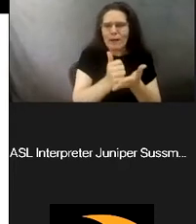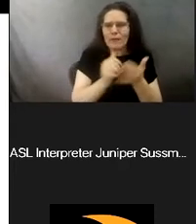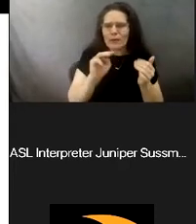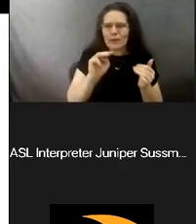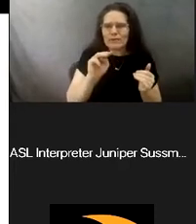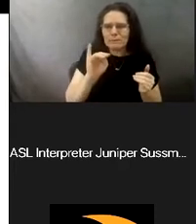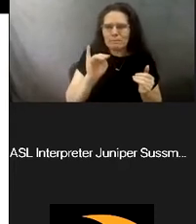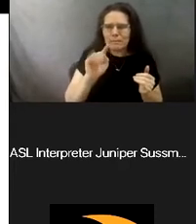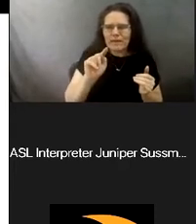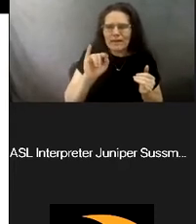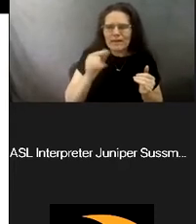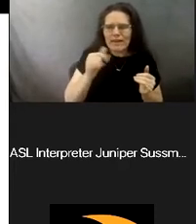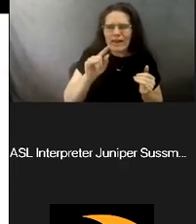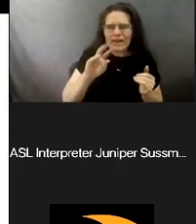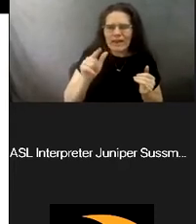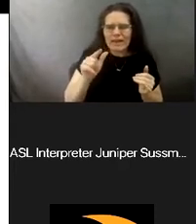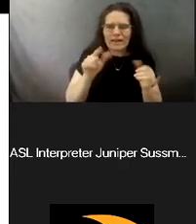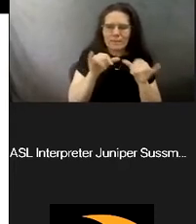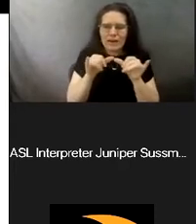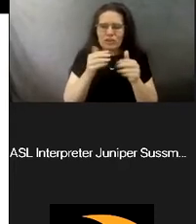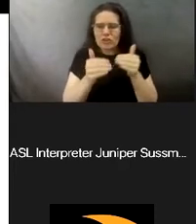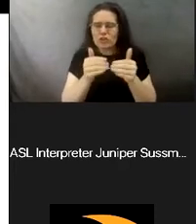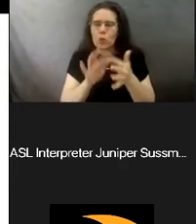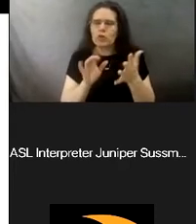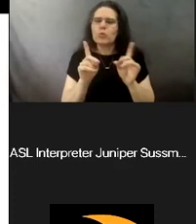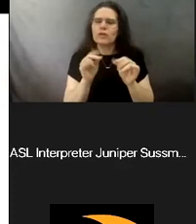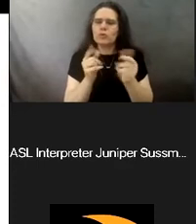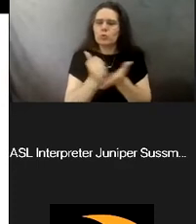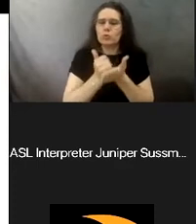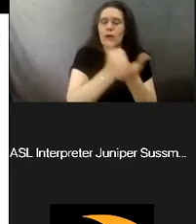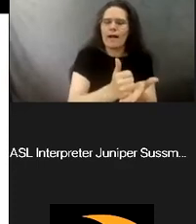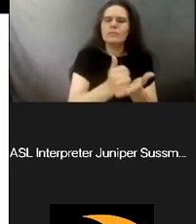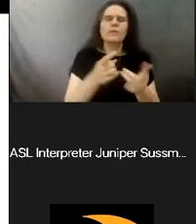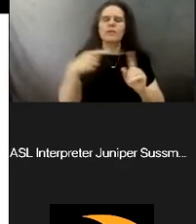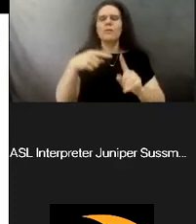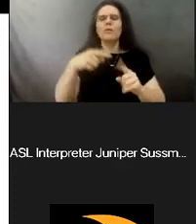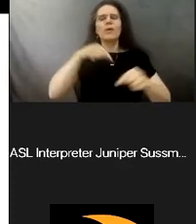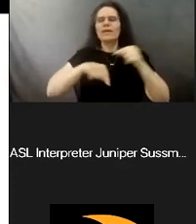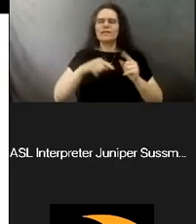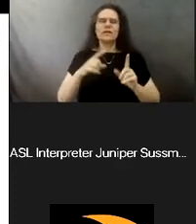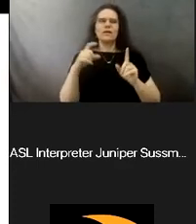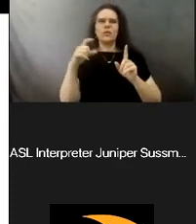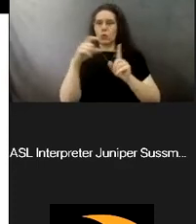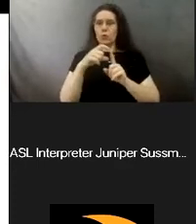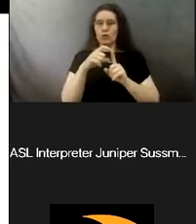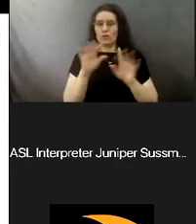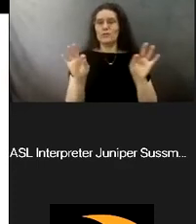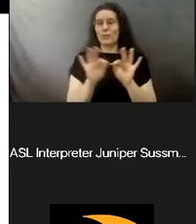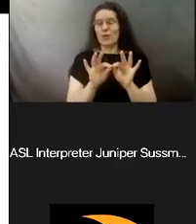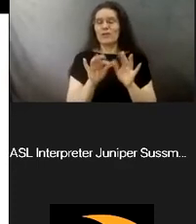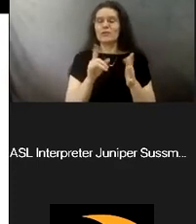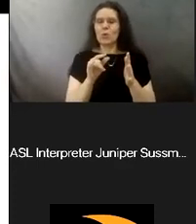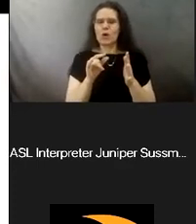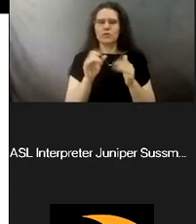avoid words that might block the person from wanting to have more of a conversation. But then also ask